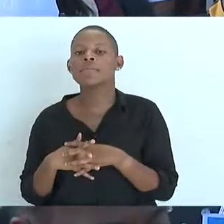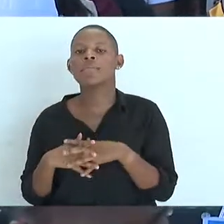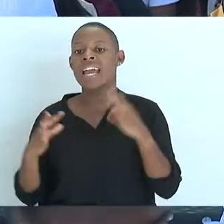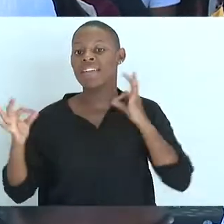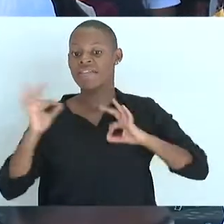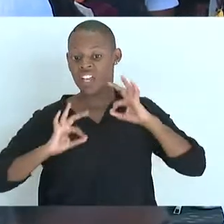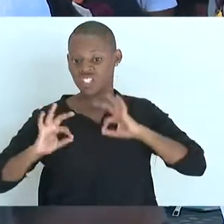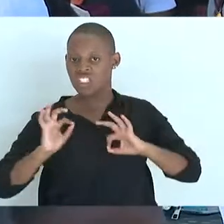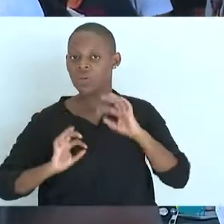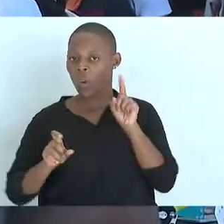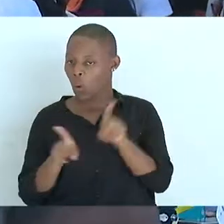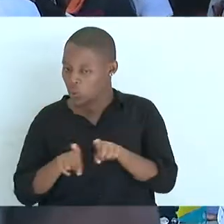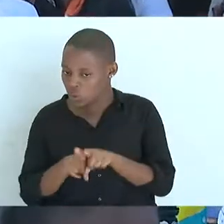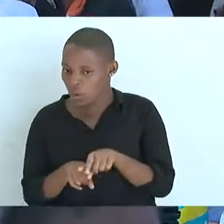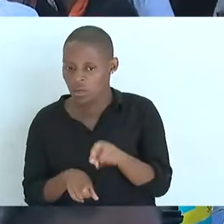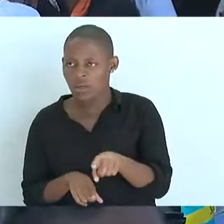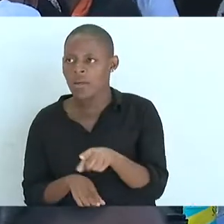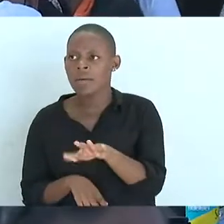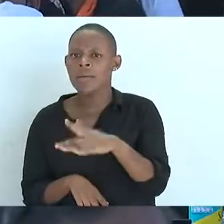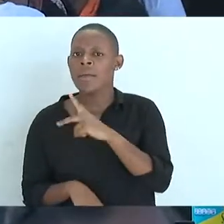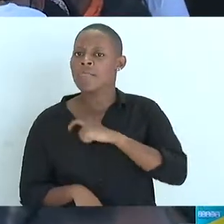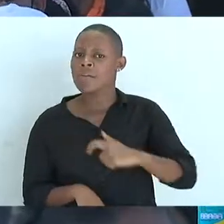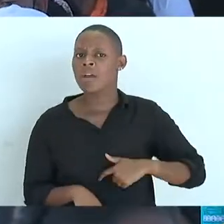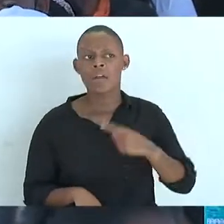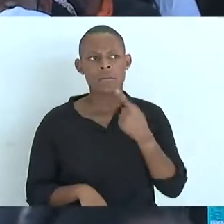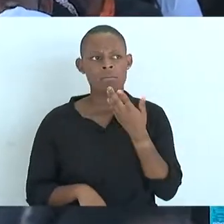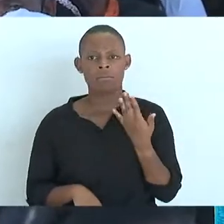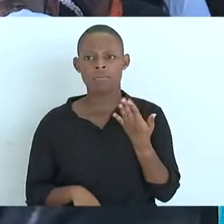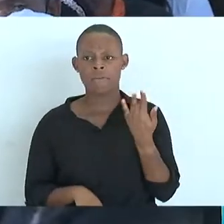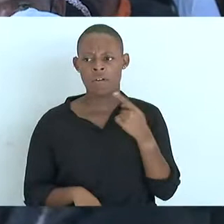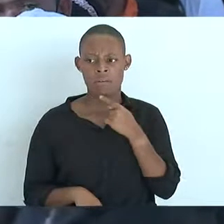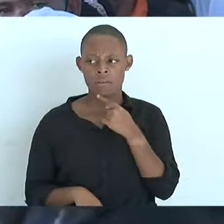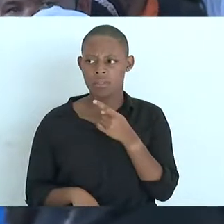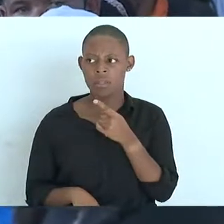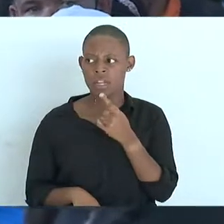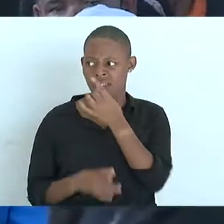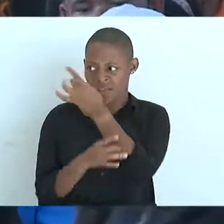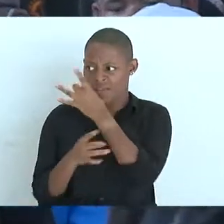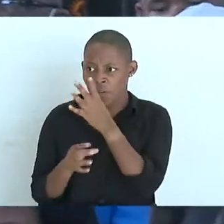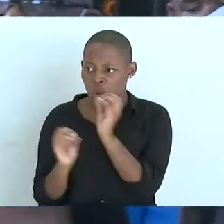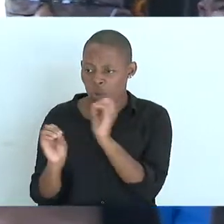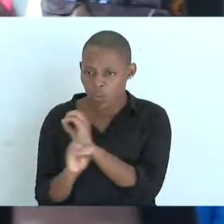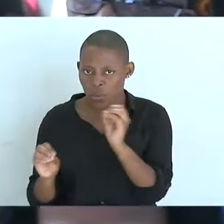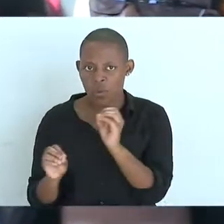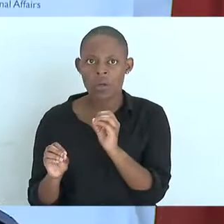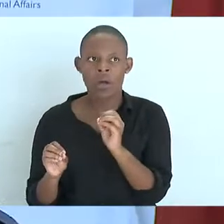you this, but I went to a film commission event in partnership with